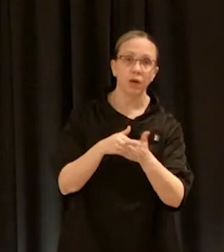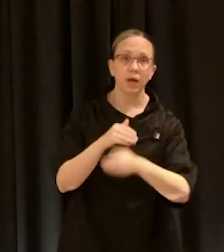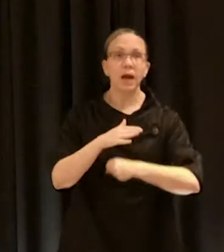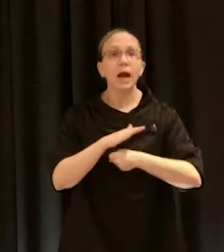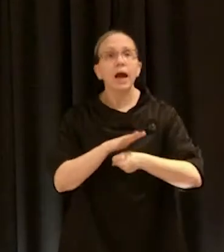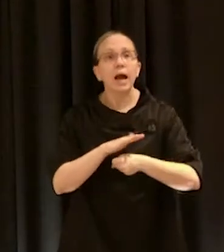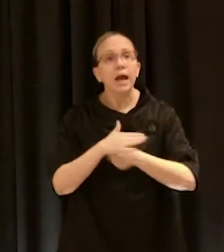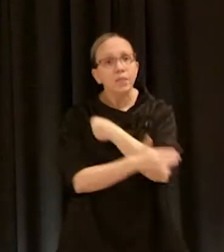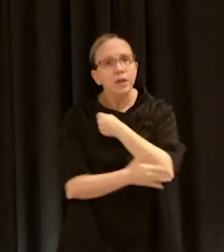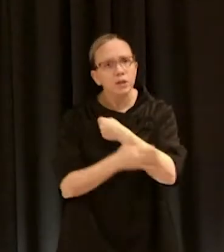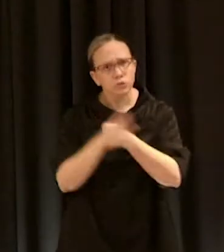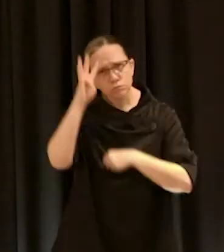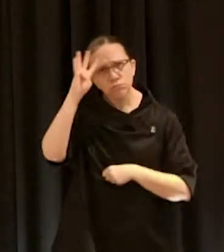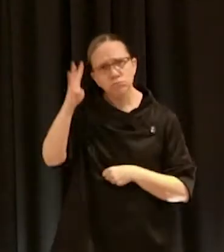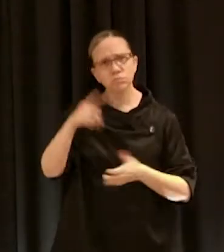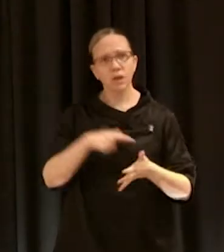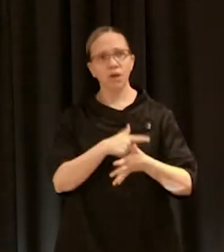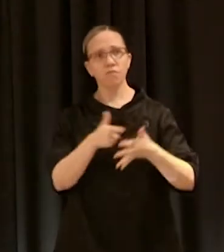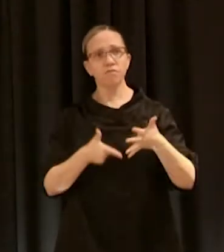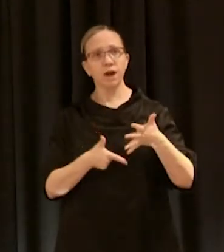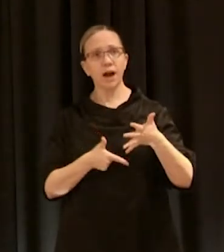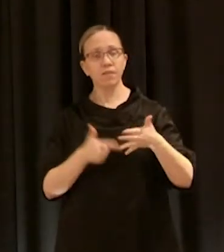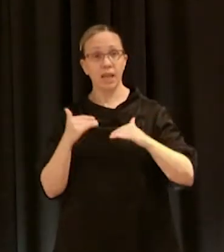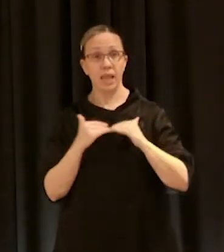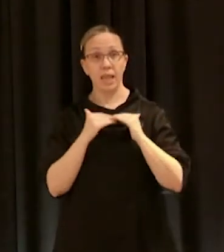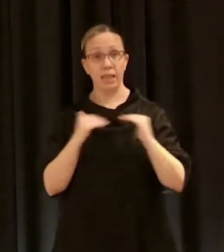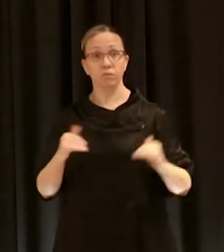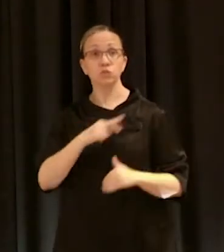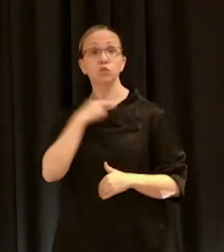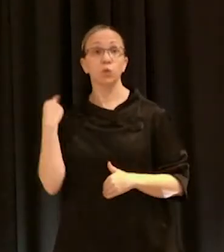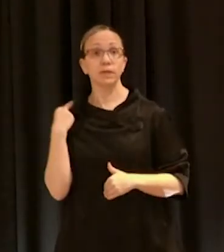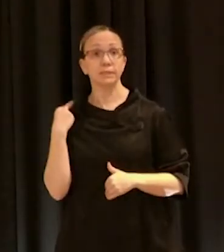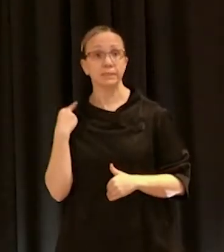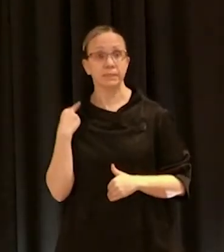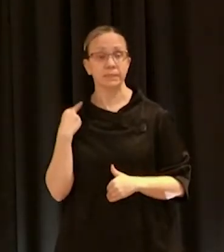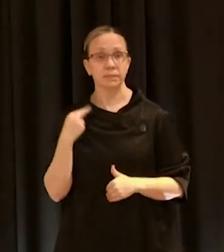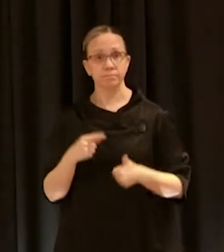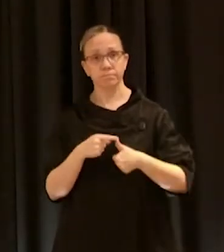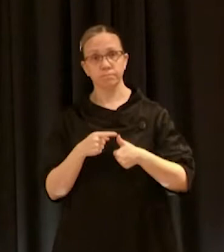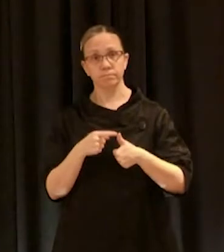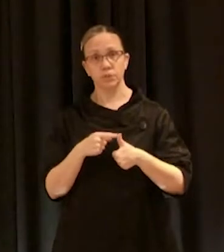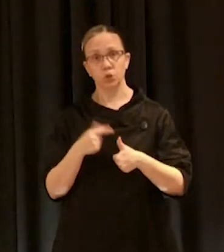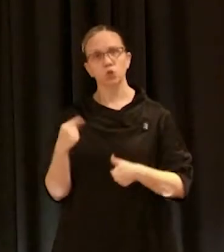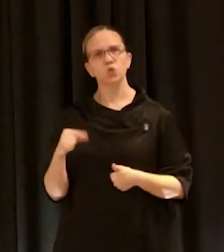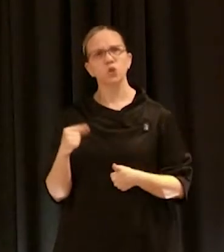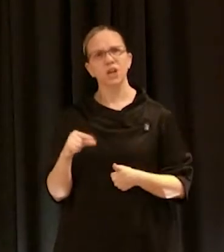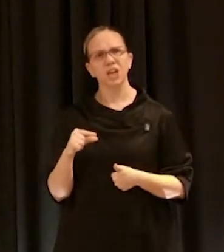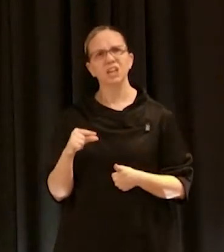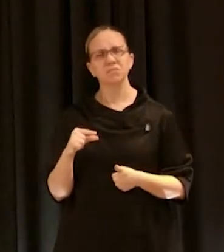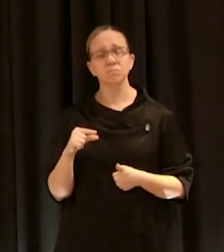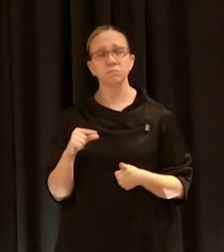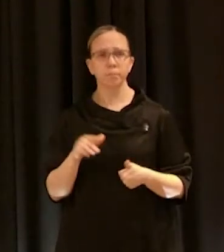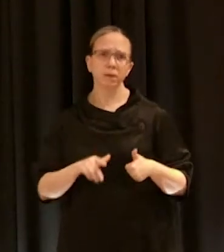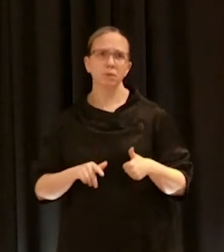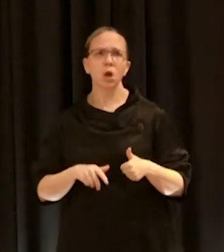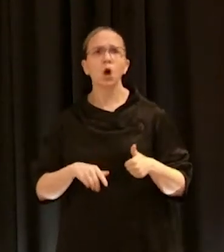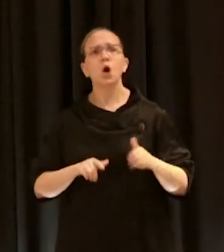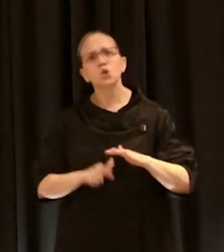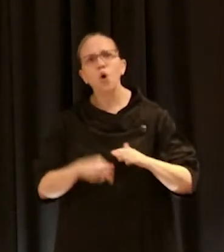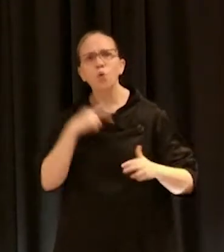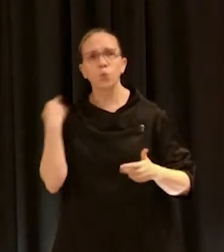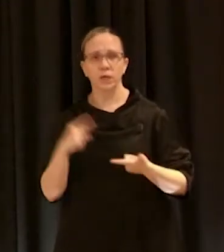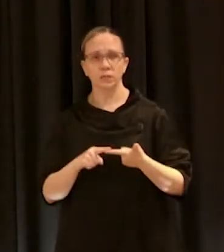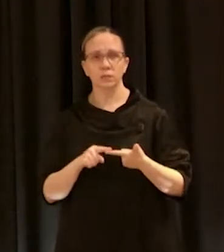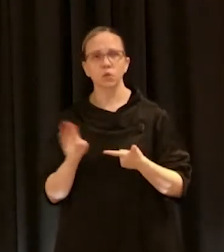five levels of risk for terrorism. You would have the green level, which would be a low risk. You'd have a